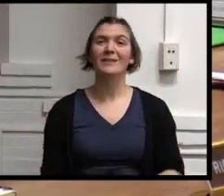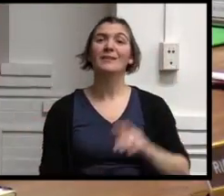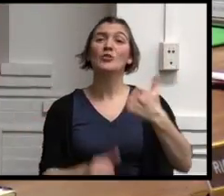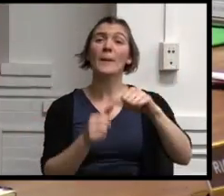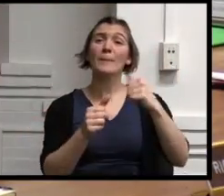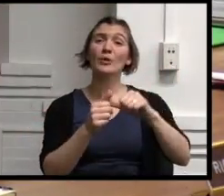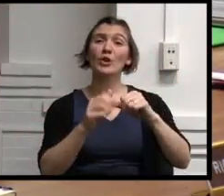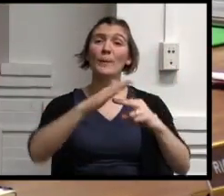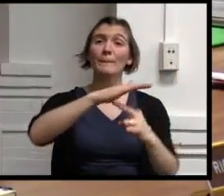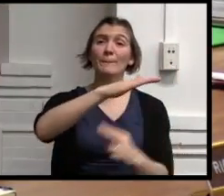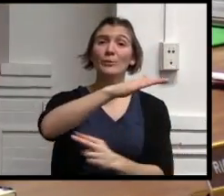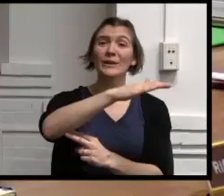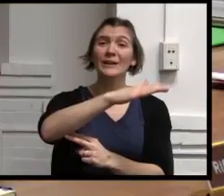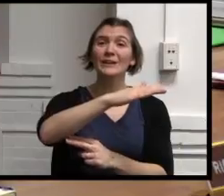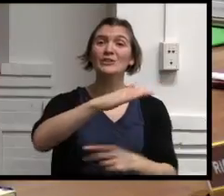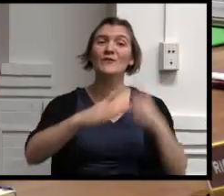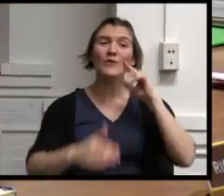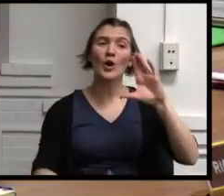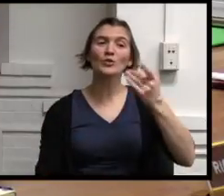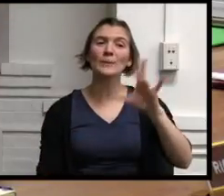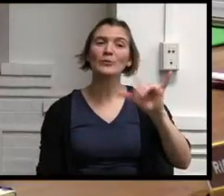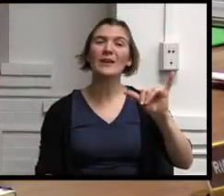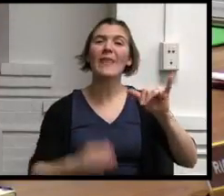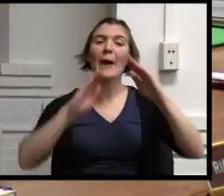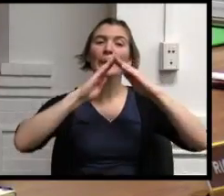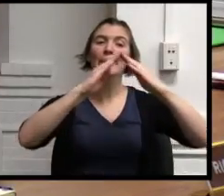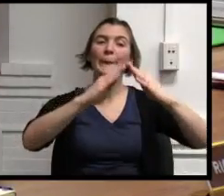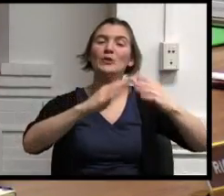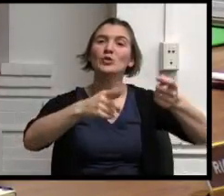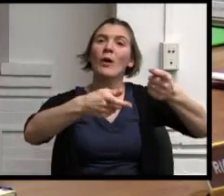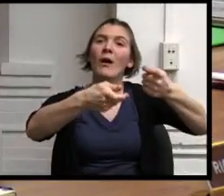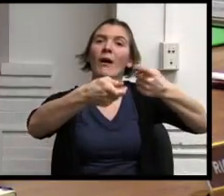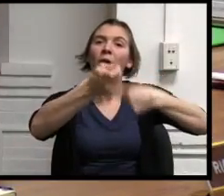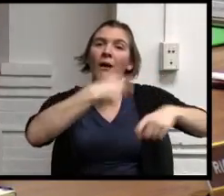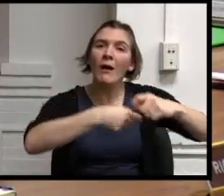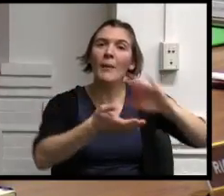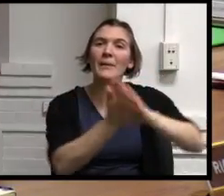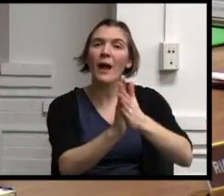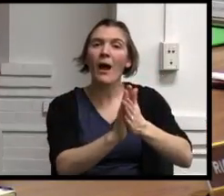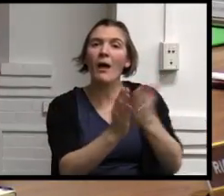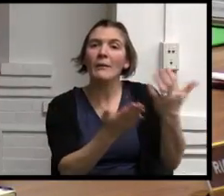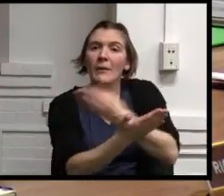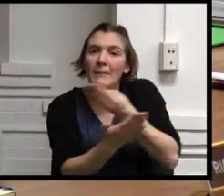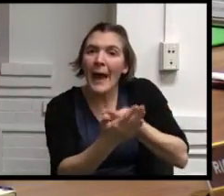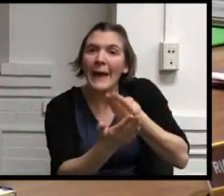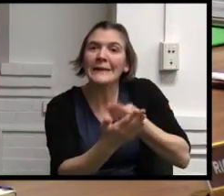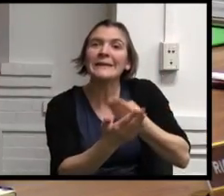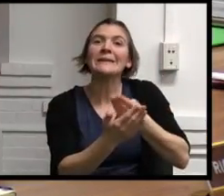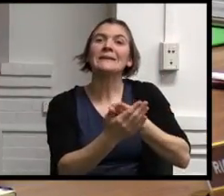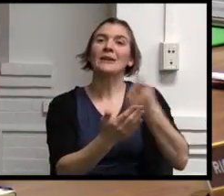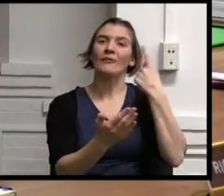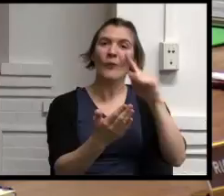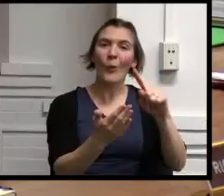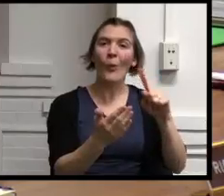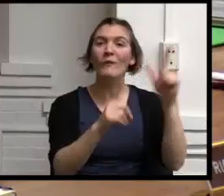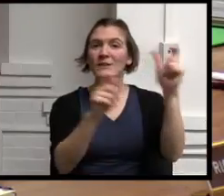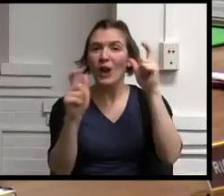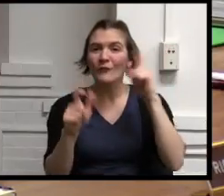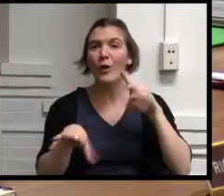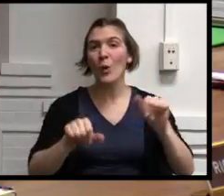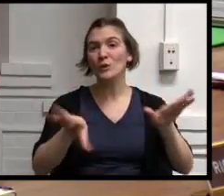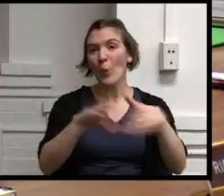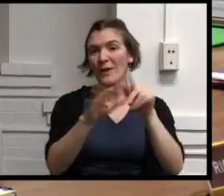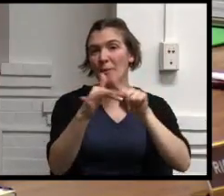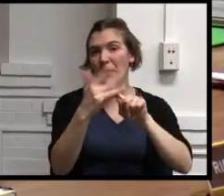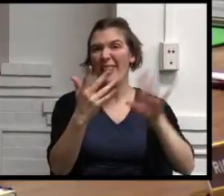Creamery Bridge and ask one of you for a motion to reconsider and change your vote to the affirmative. I've had